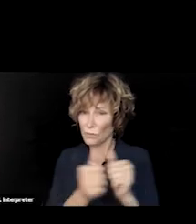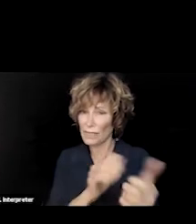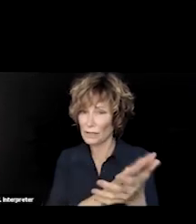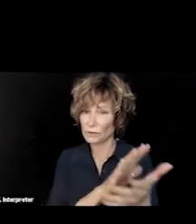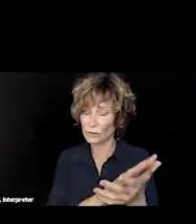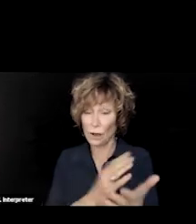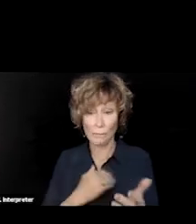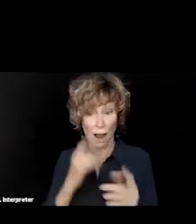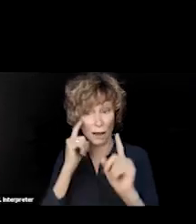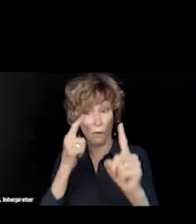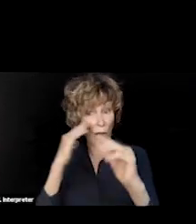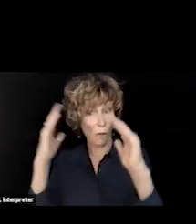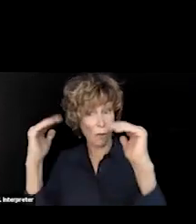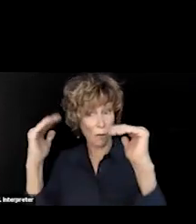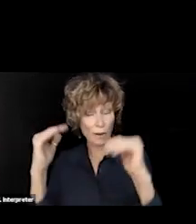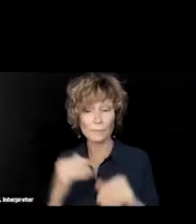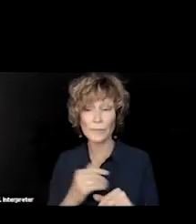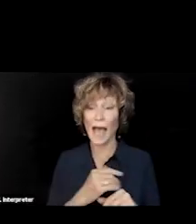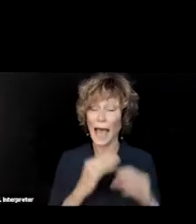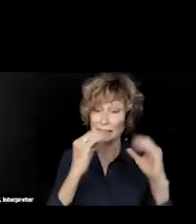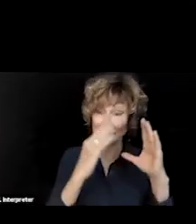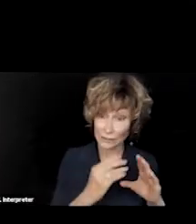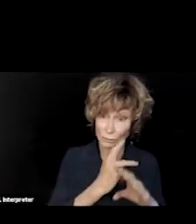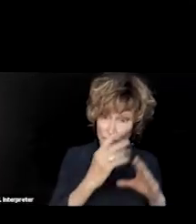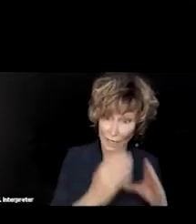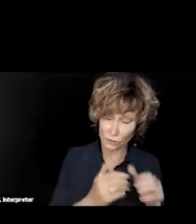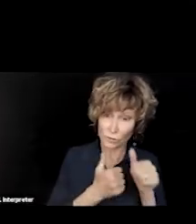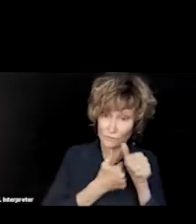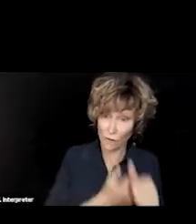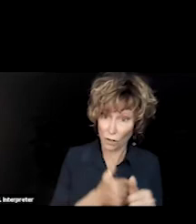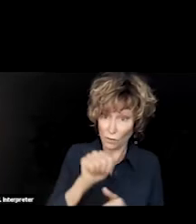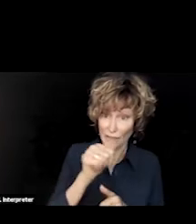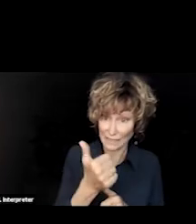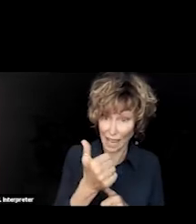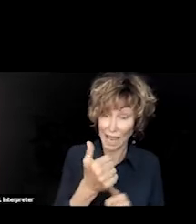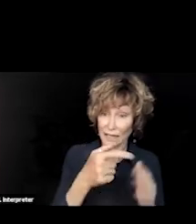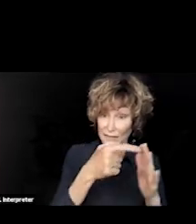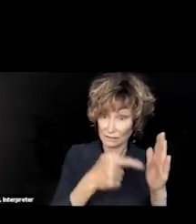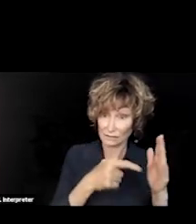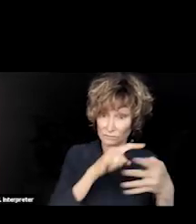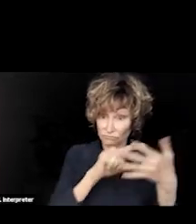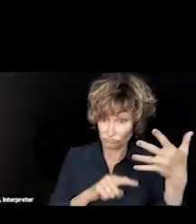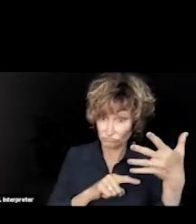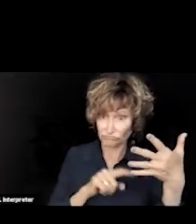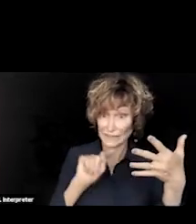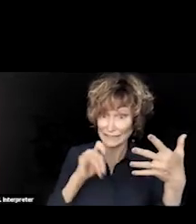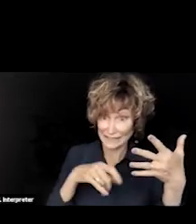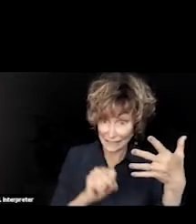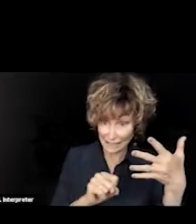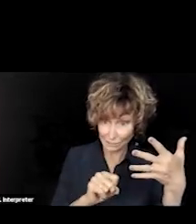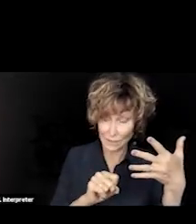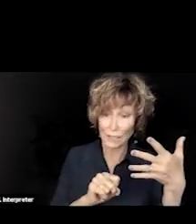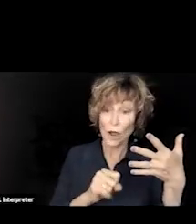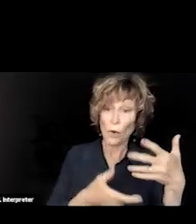My hope is that as professionals practice these 10 tips, they will build all these capacities and support families